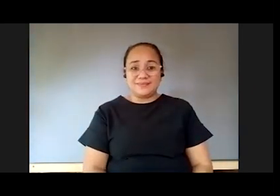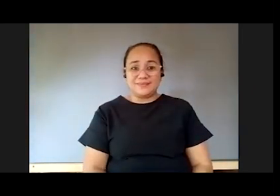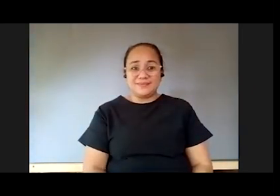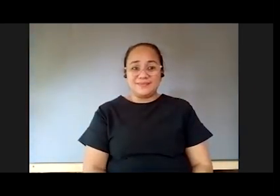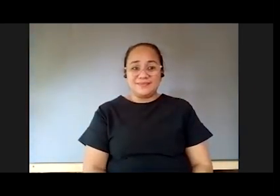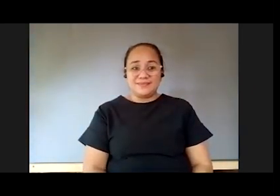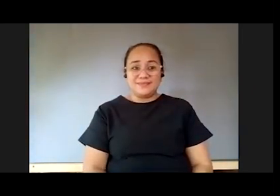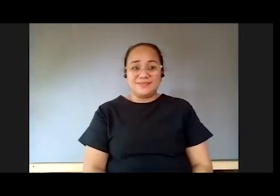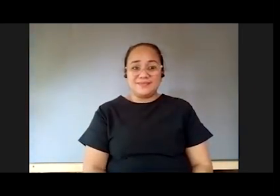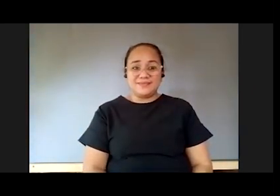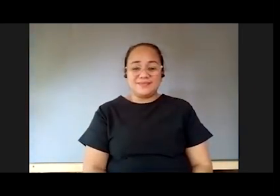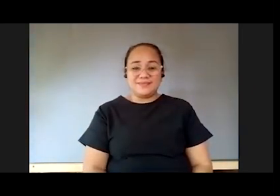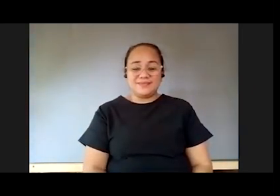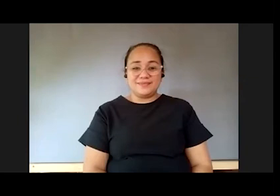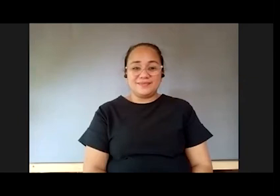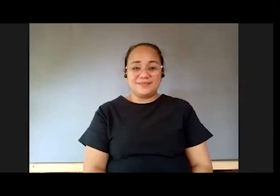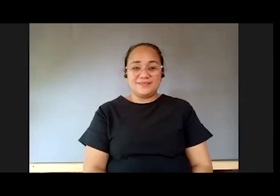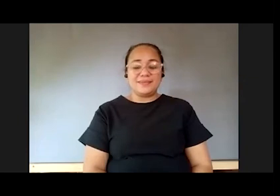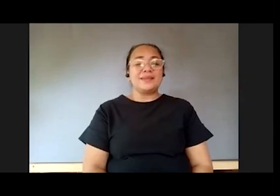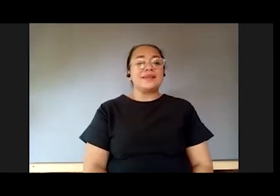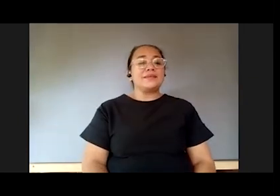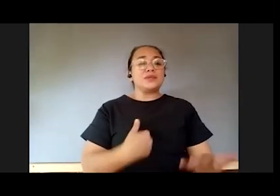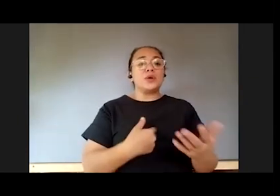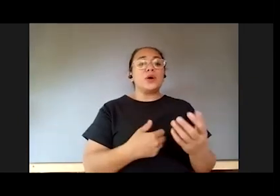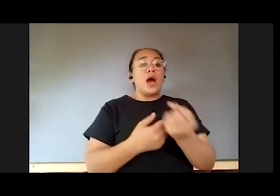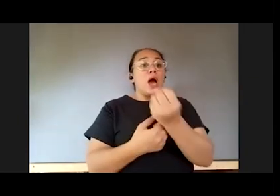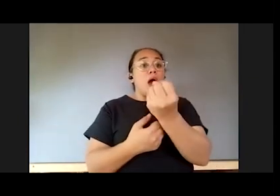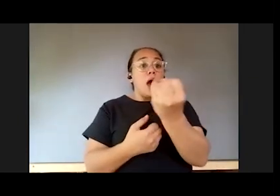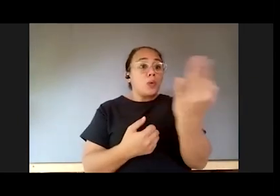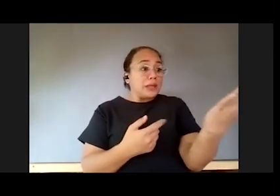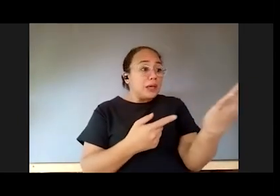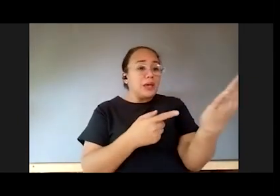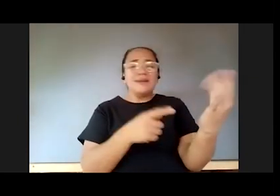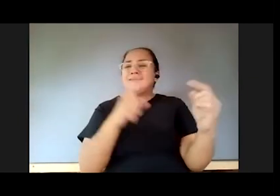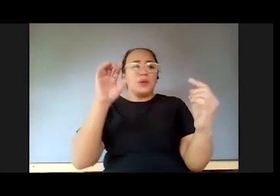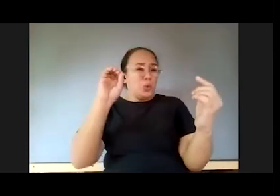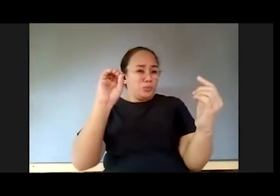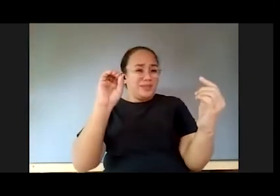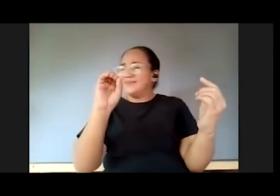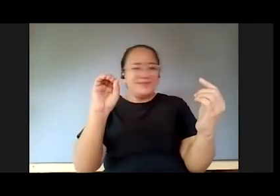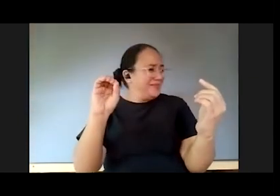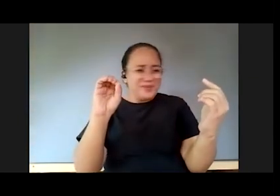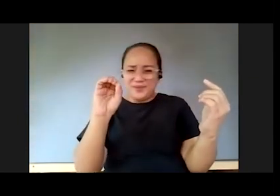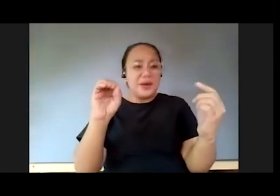So therefore, how many cannot be an object because you have to have a predicate.